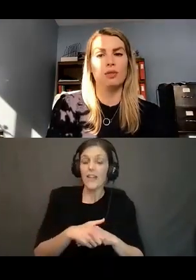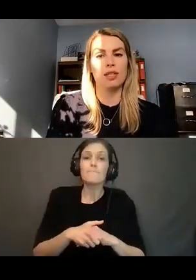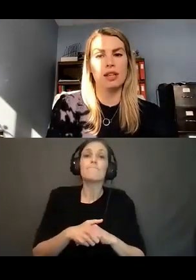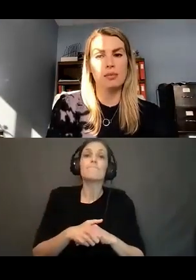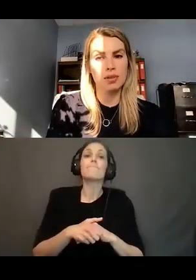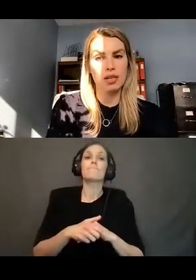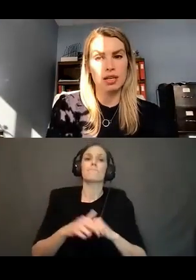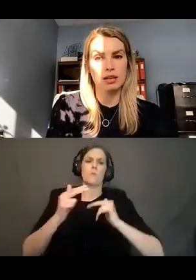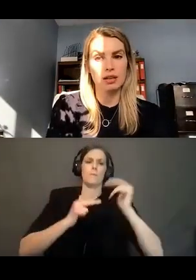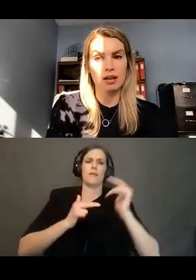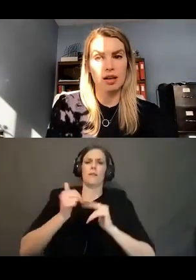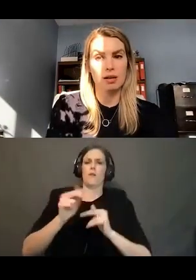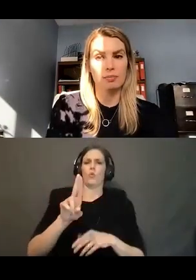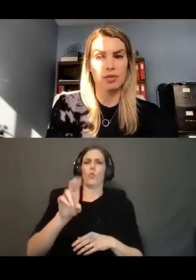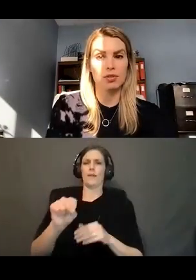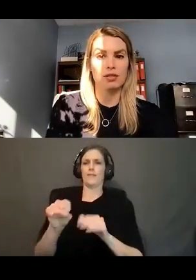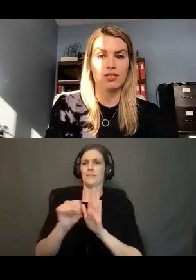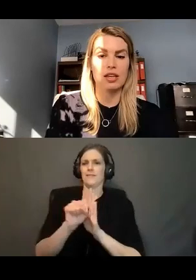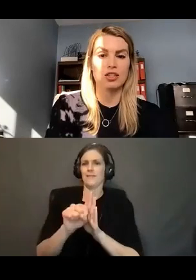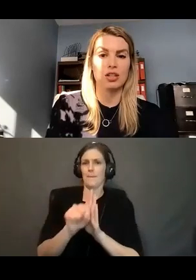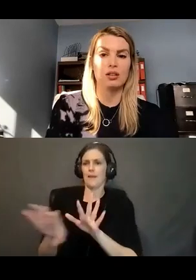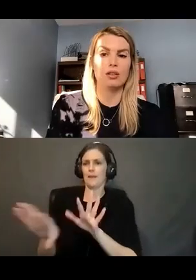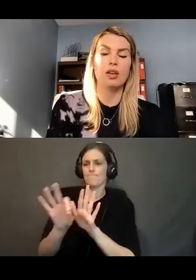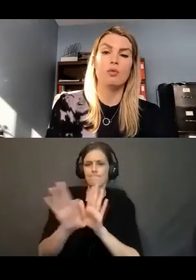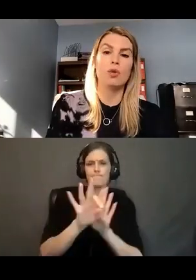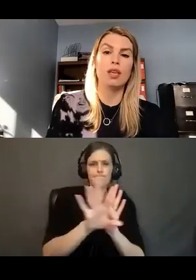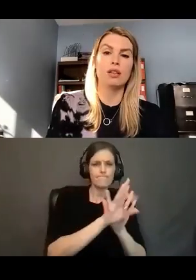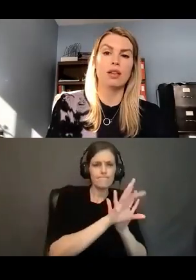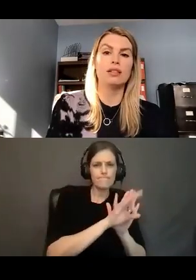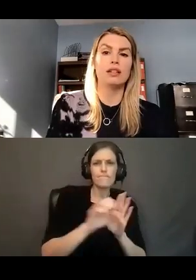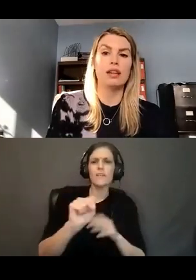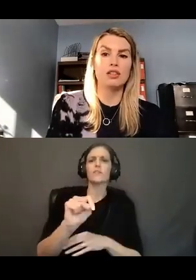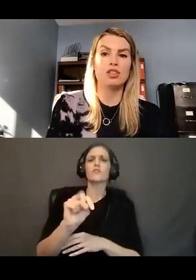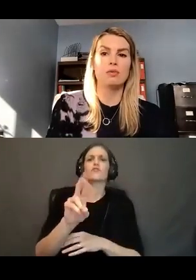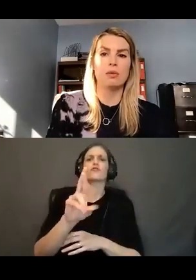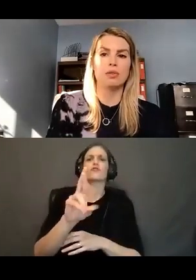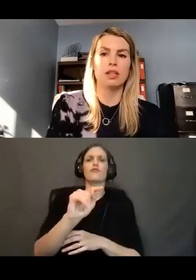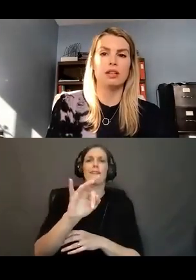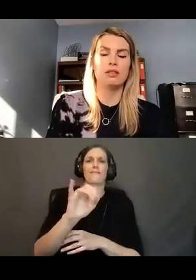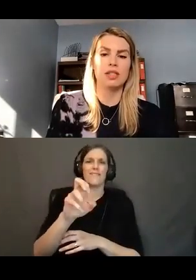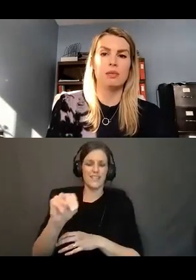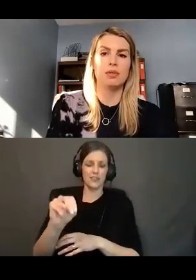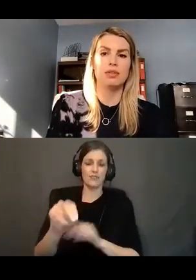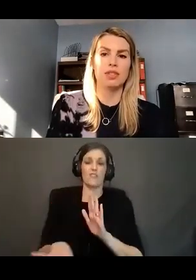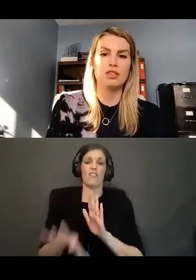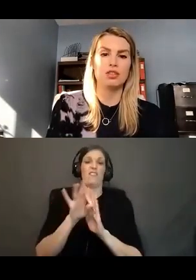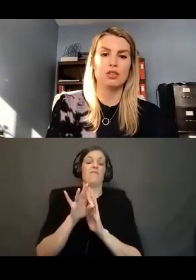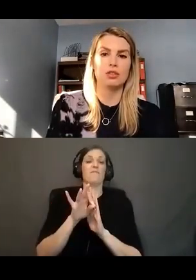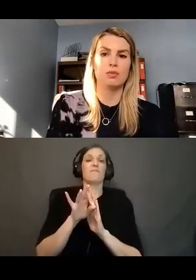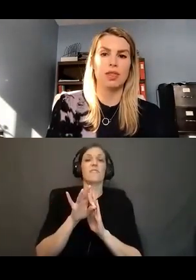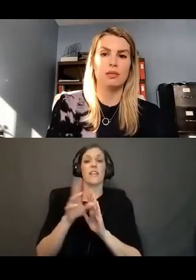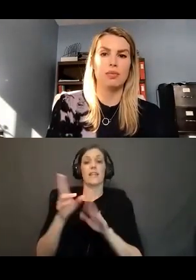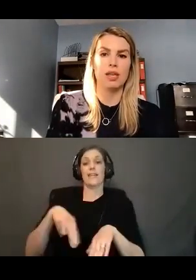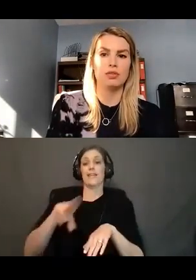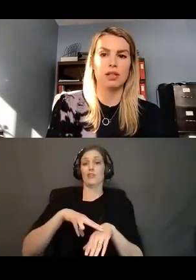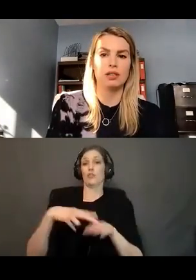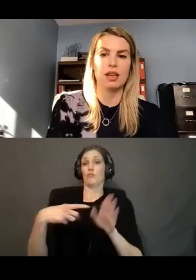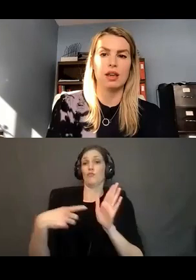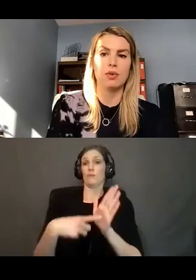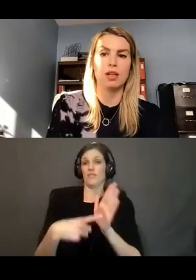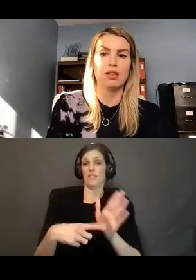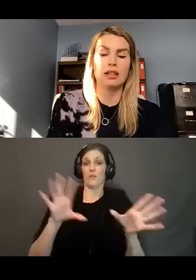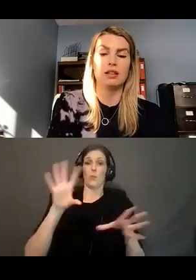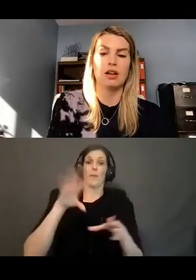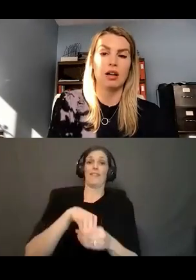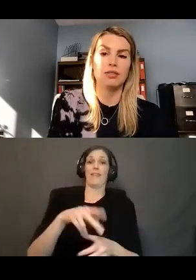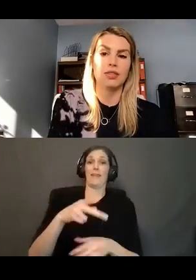on US sampling stratification, we collected a nationally representative sample of teachers within Pinterest, and